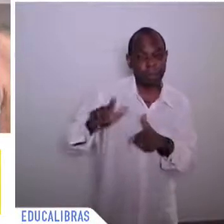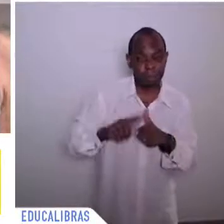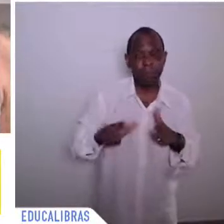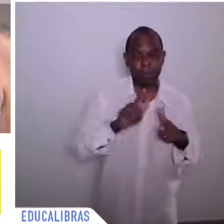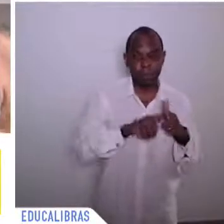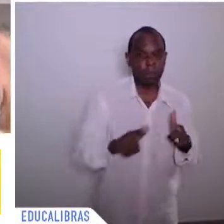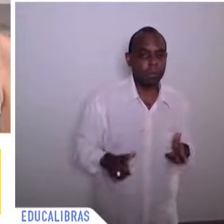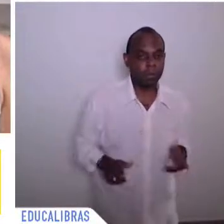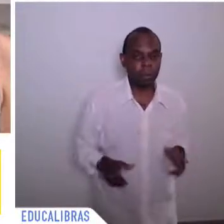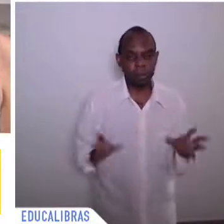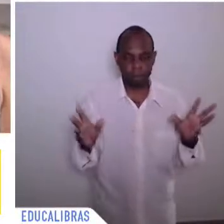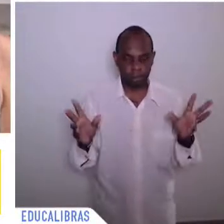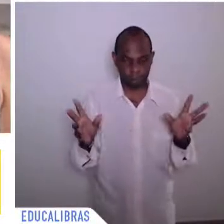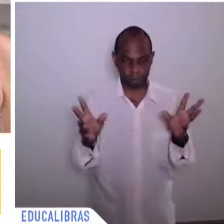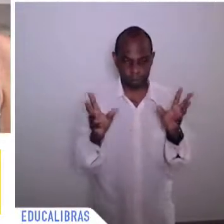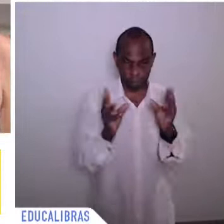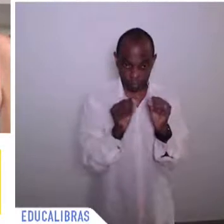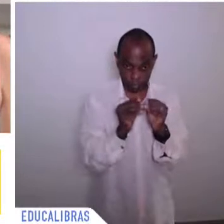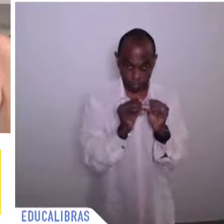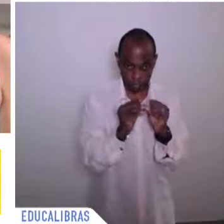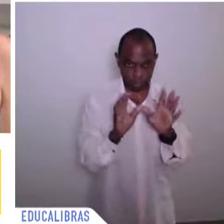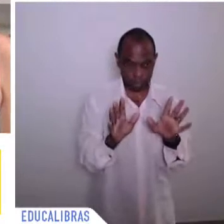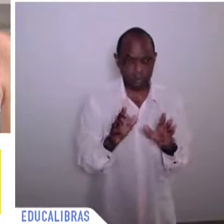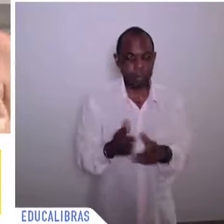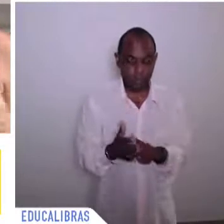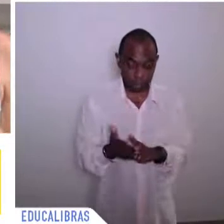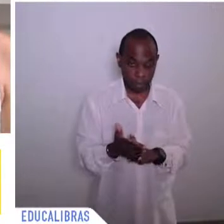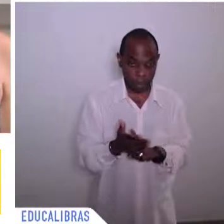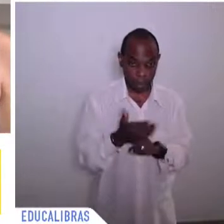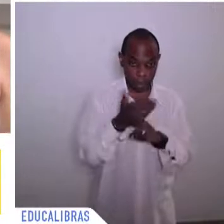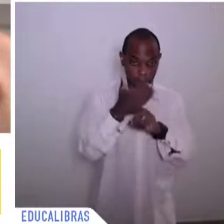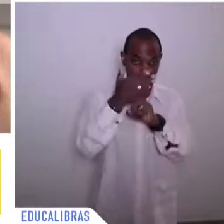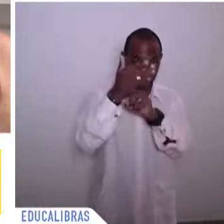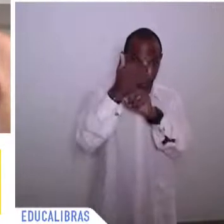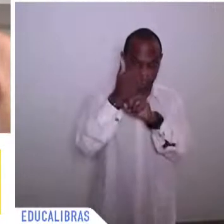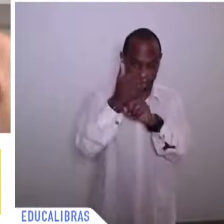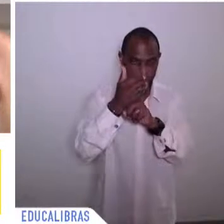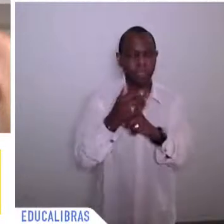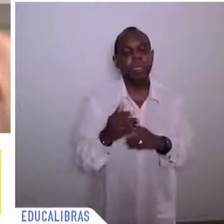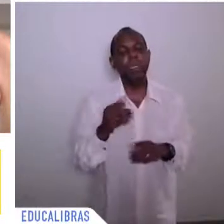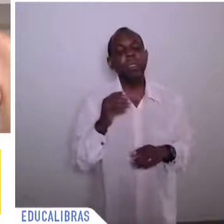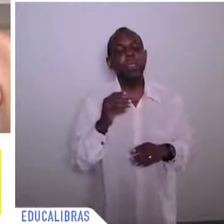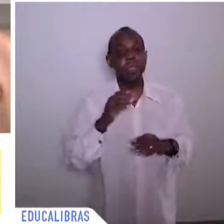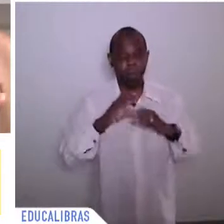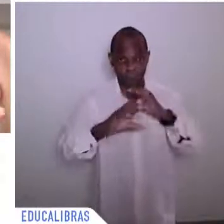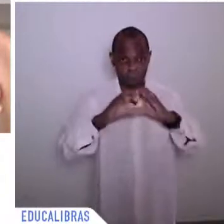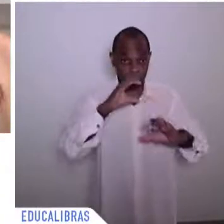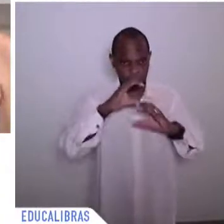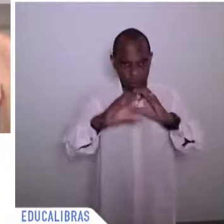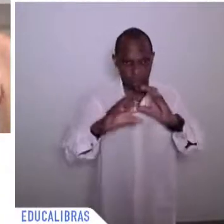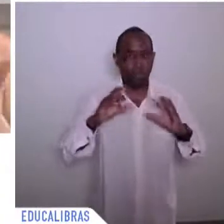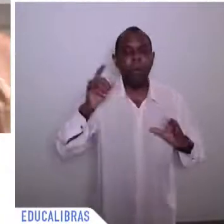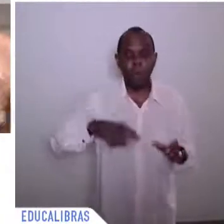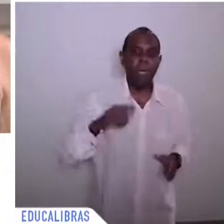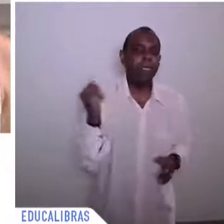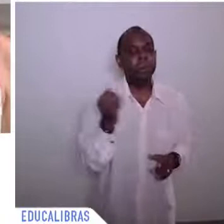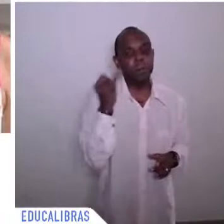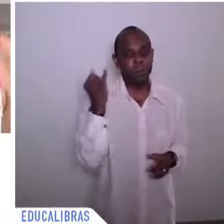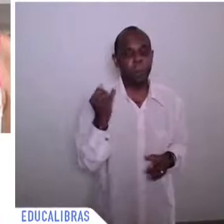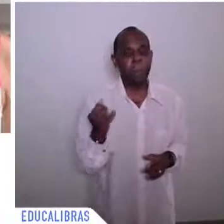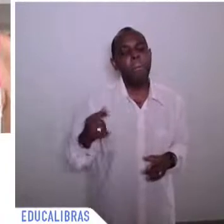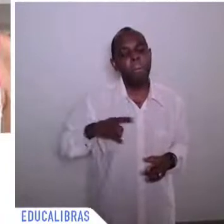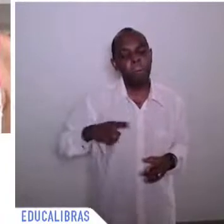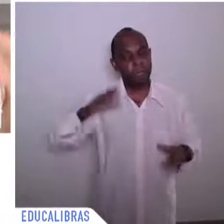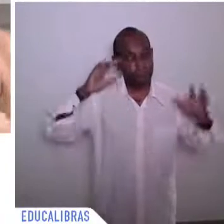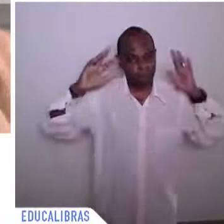to close and summarize this, when we think of technologies, communication technologies, it's